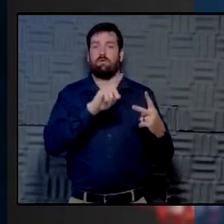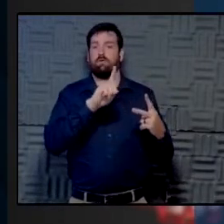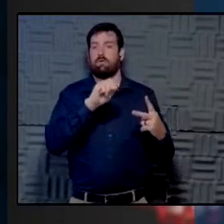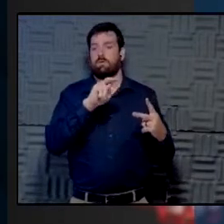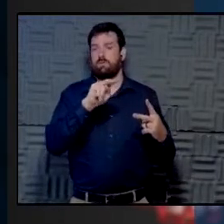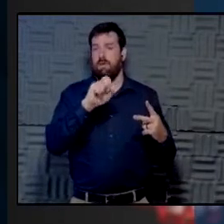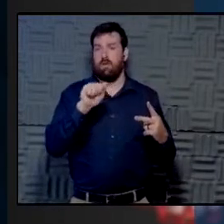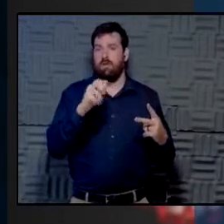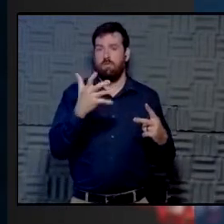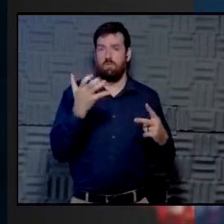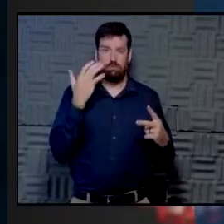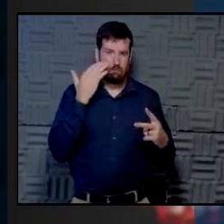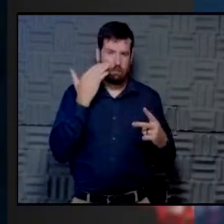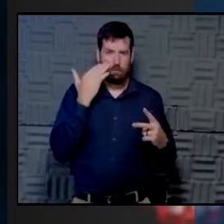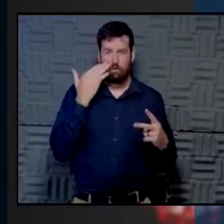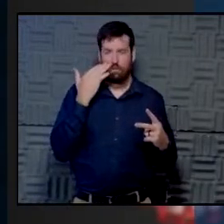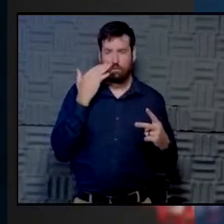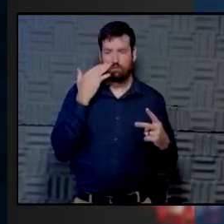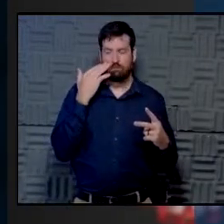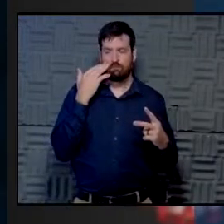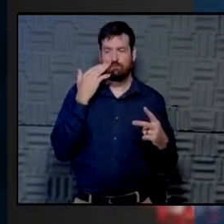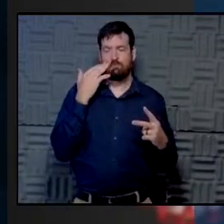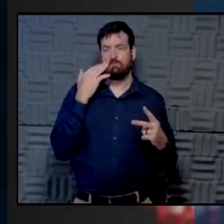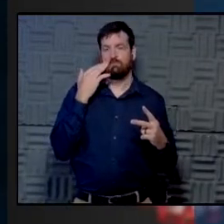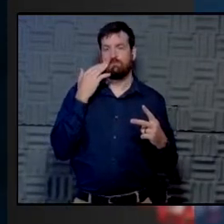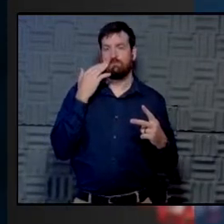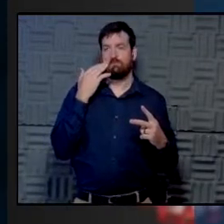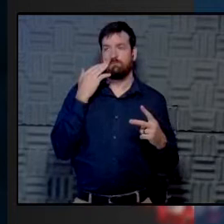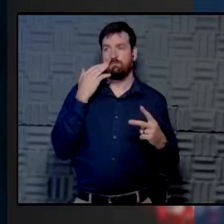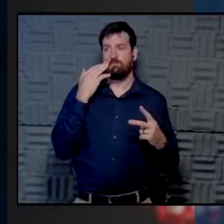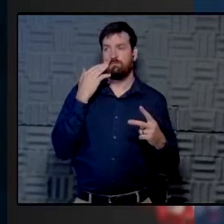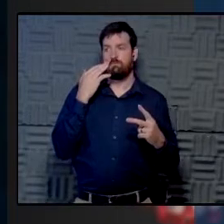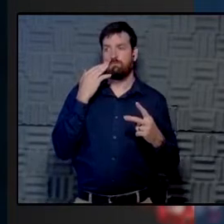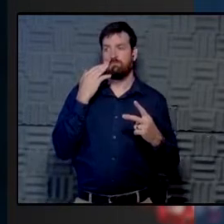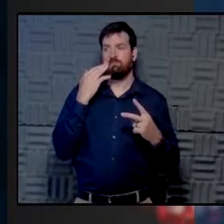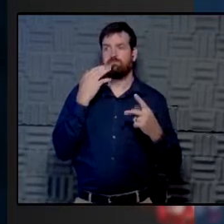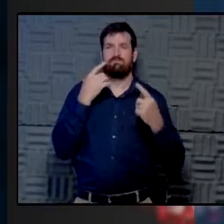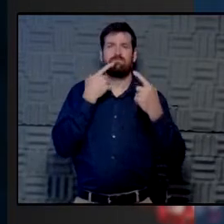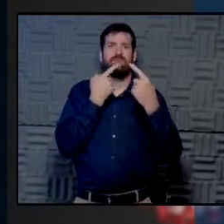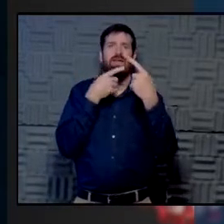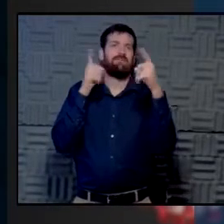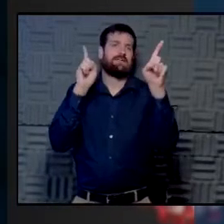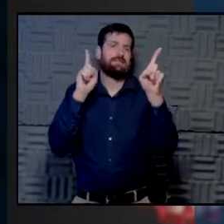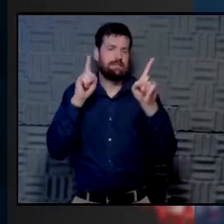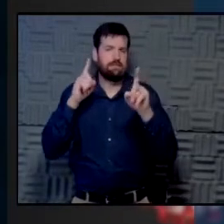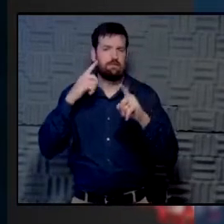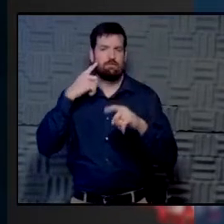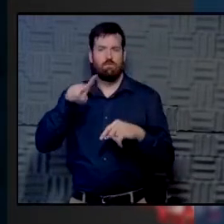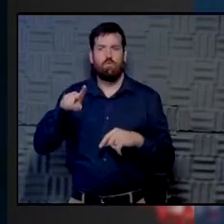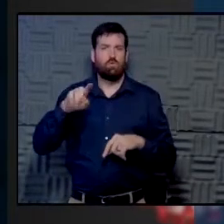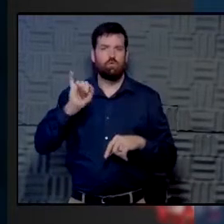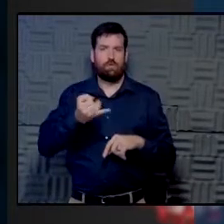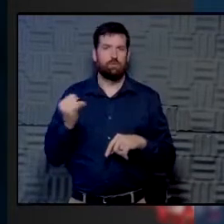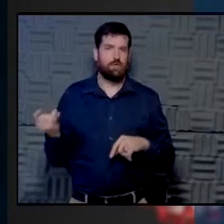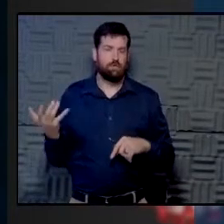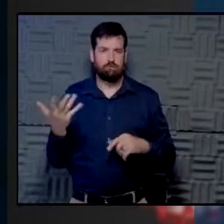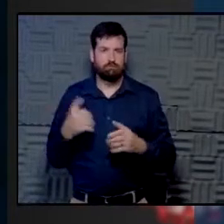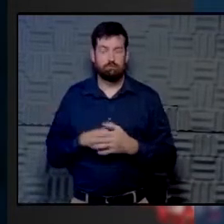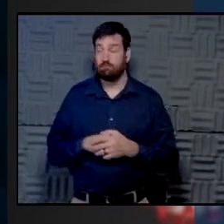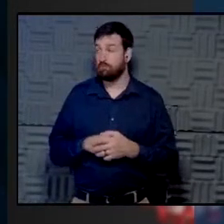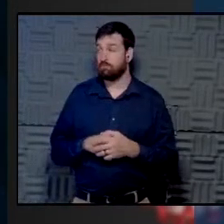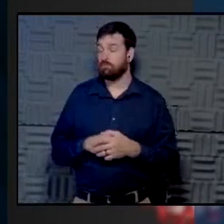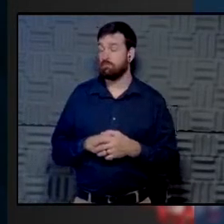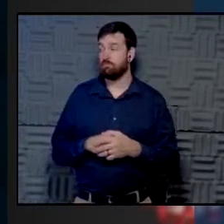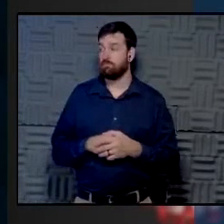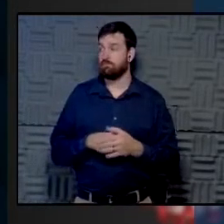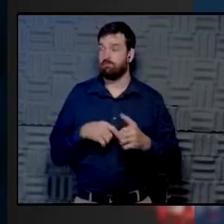know what the efficacy updates are on J&J. Is it 70%, 75%? My initial